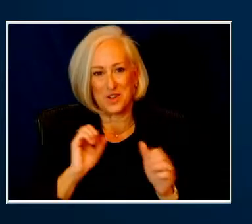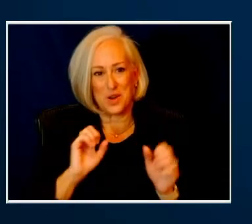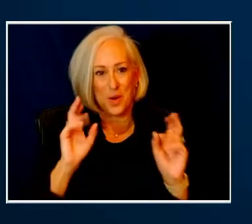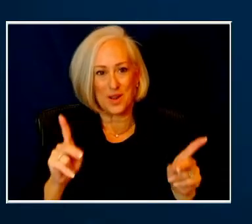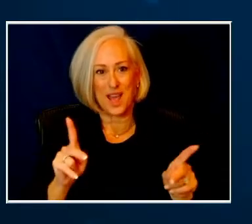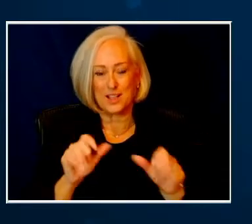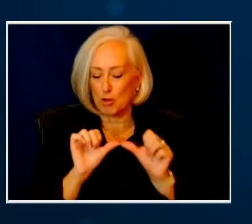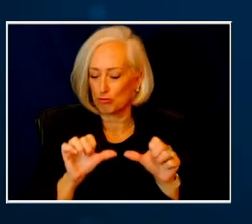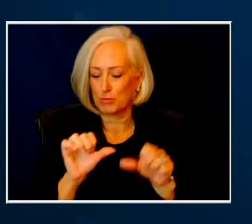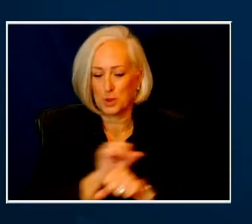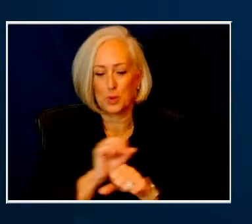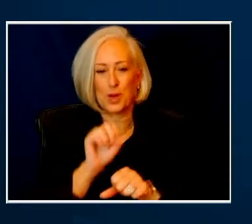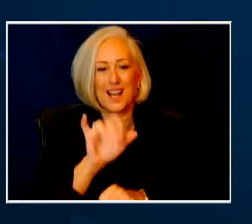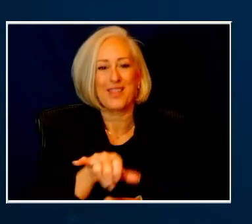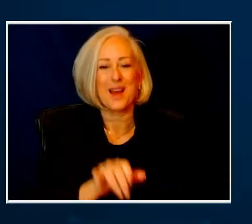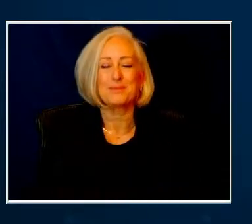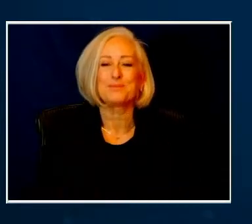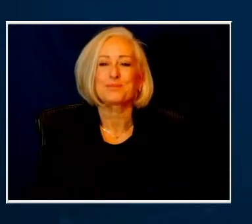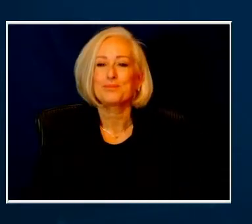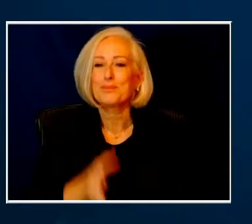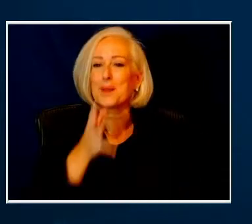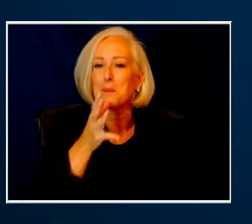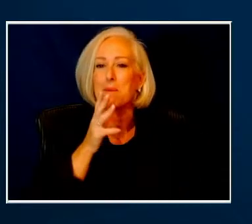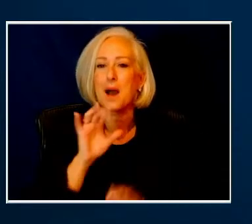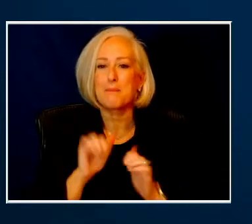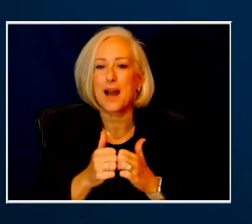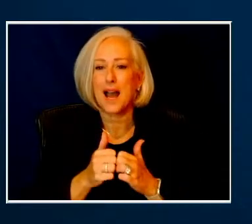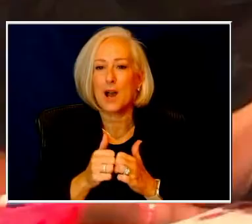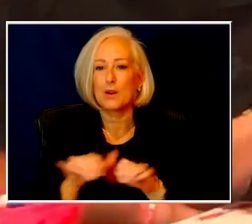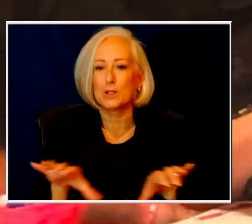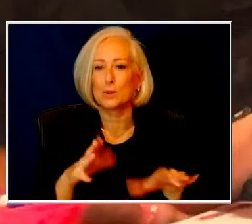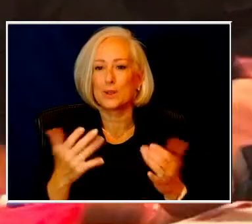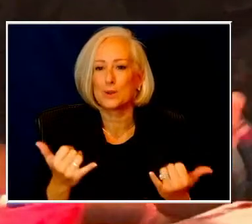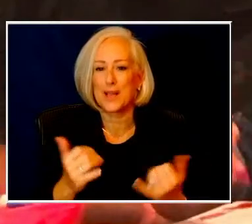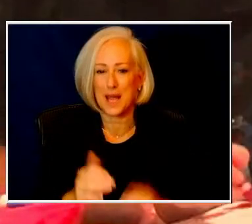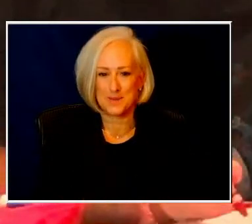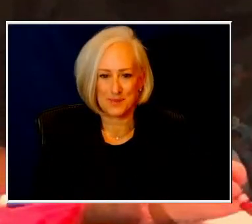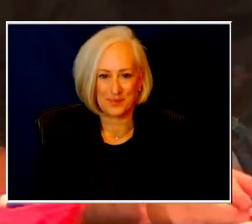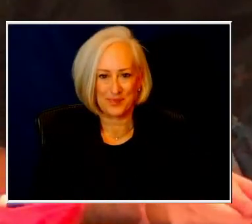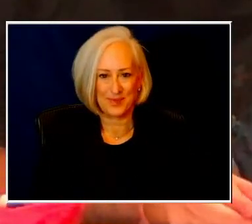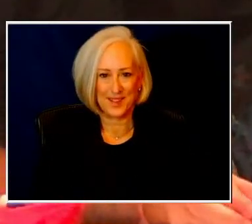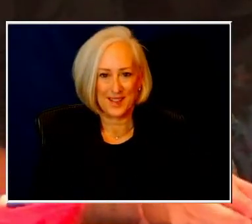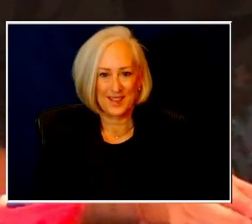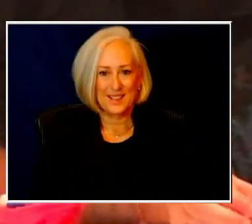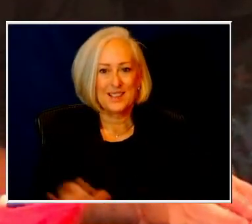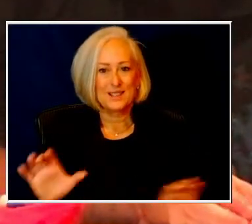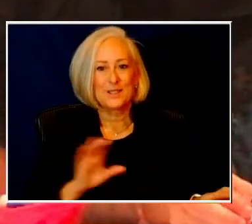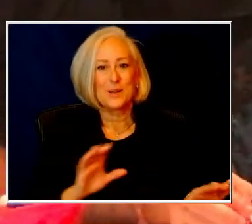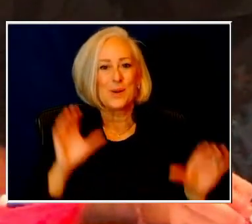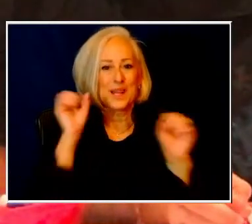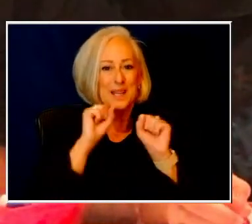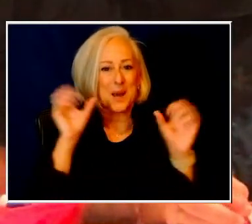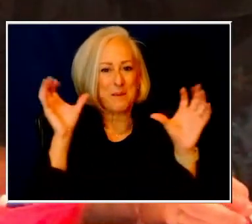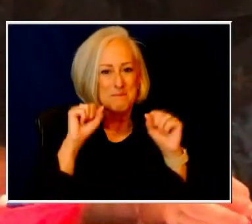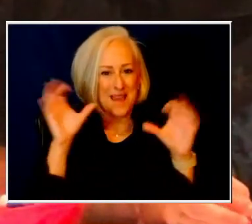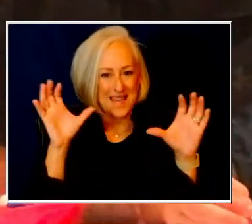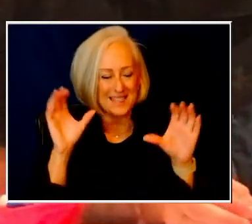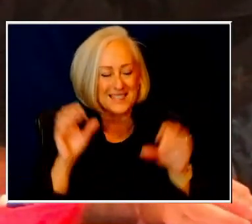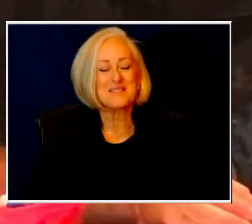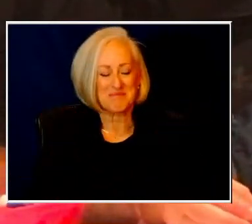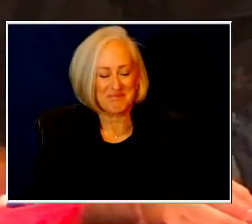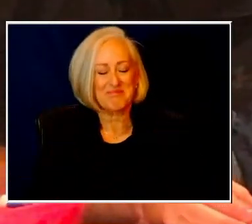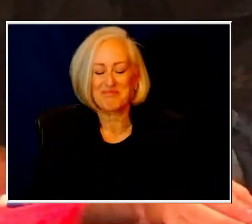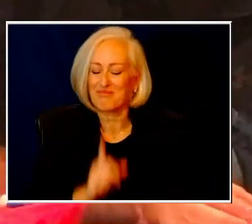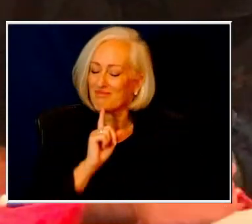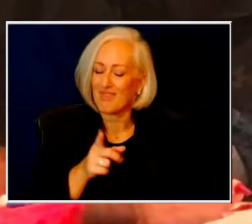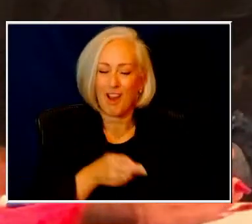Mom, how is she doing today? Tell us. She is doing just amazing. I mean,